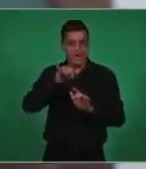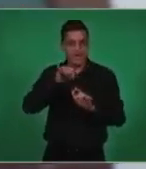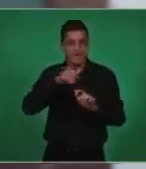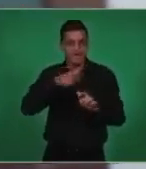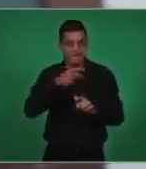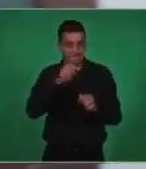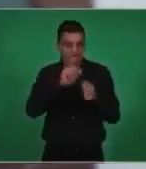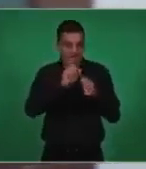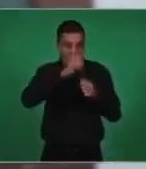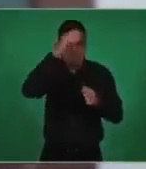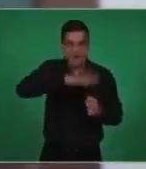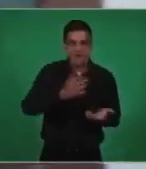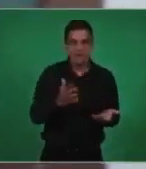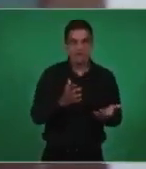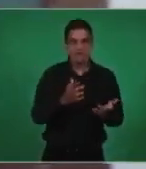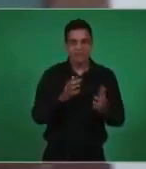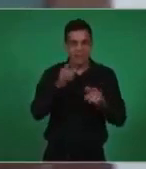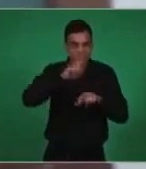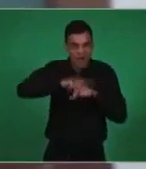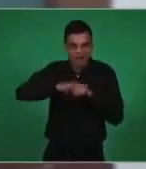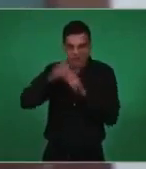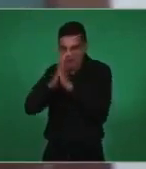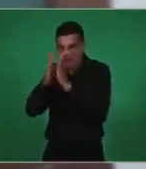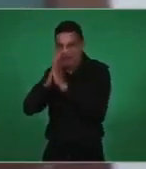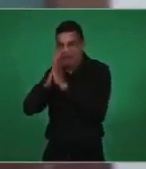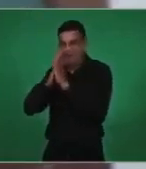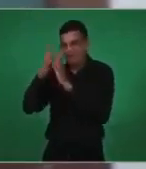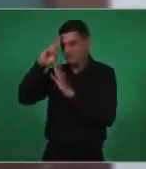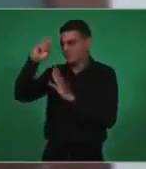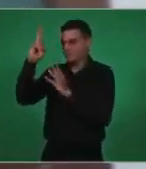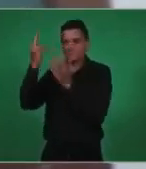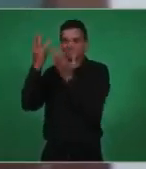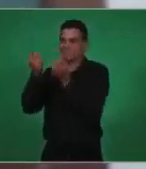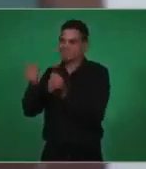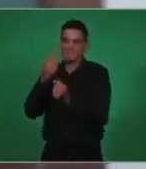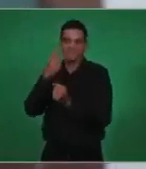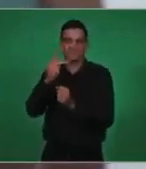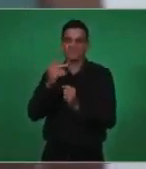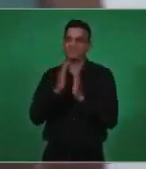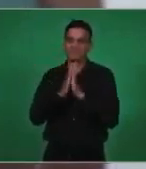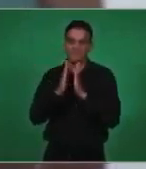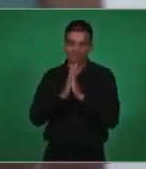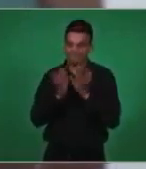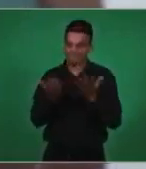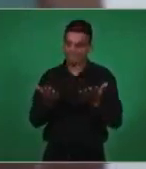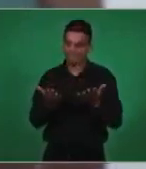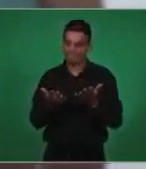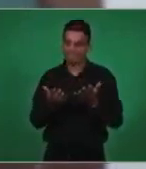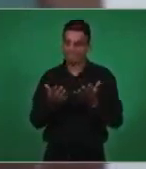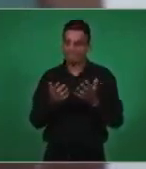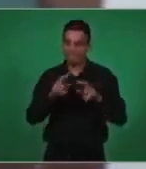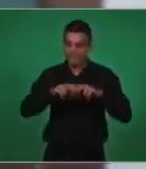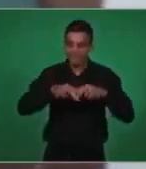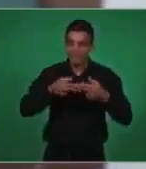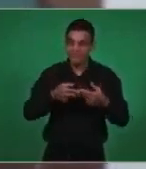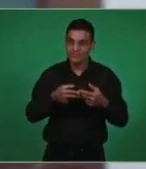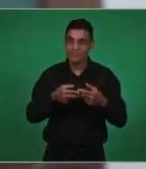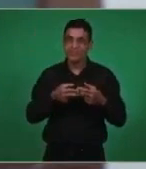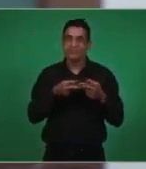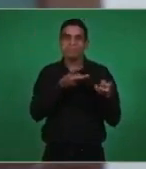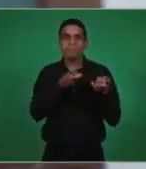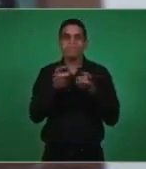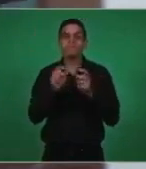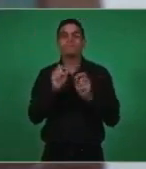when you plead to the Lord, you are not going to be answered as well. So we're going to see here the following. One thing